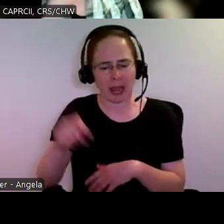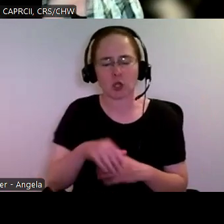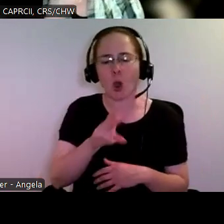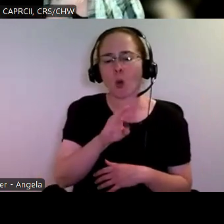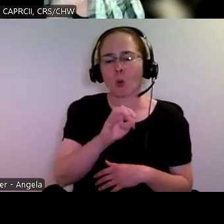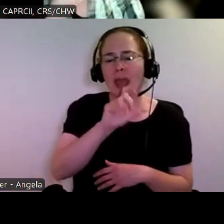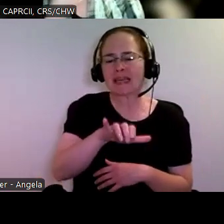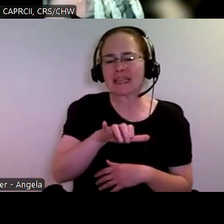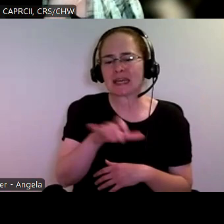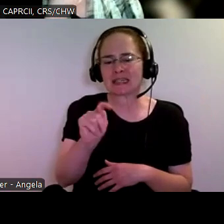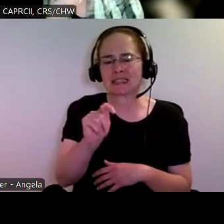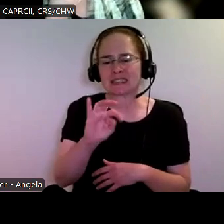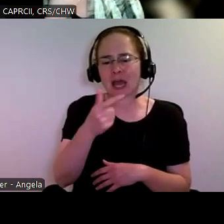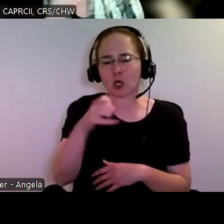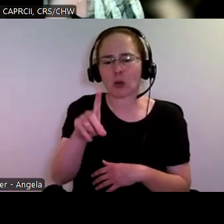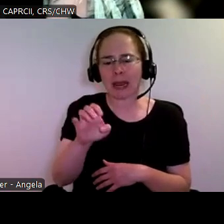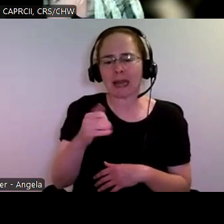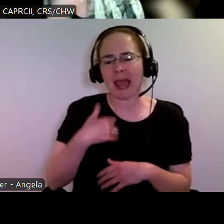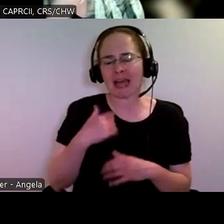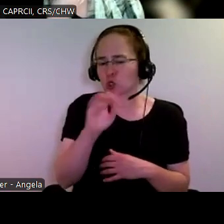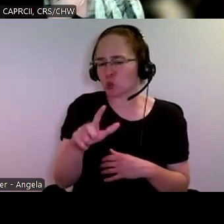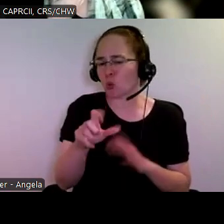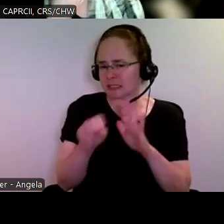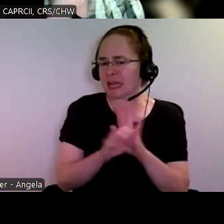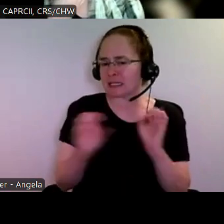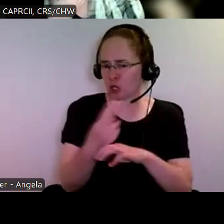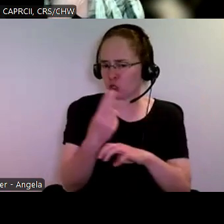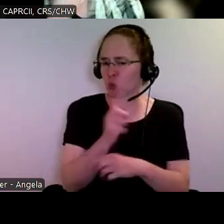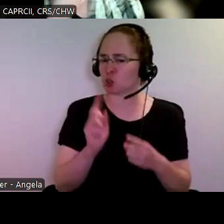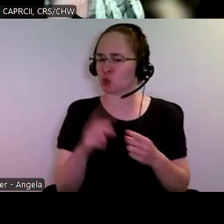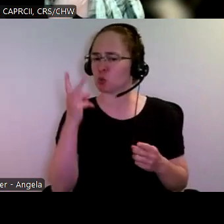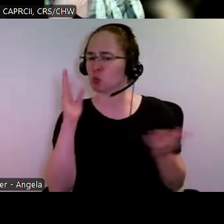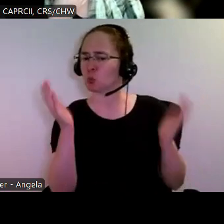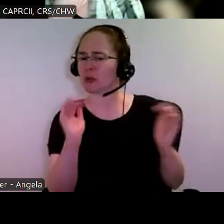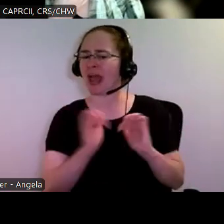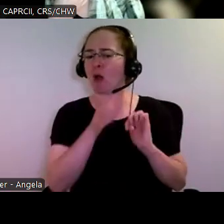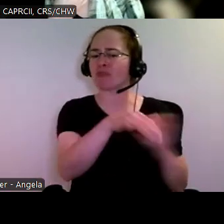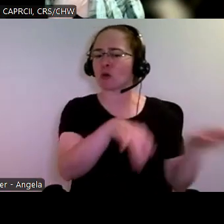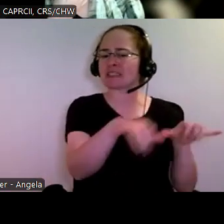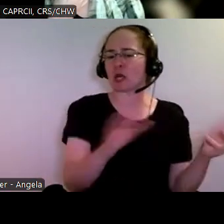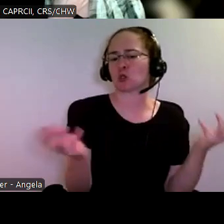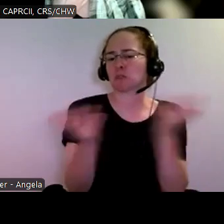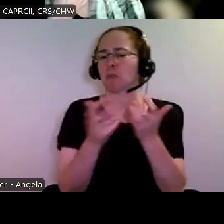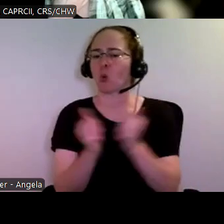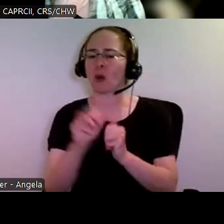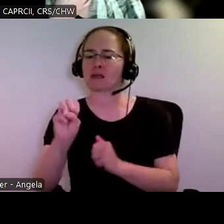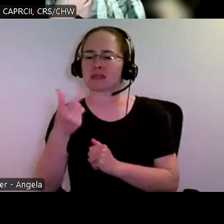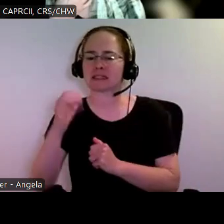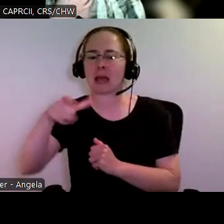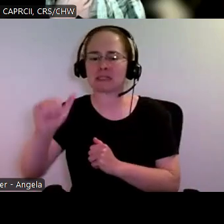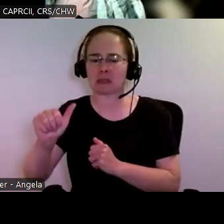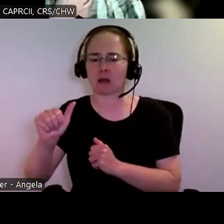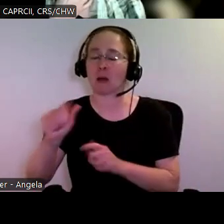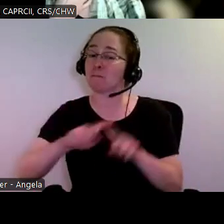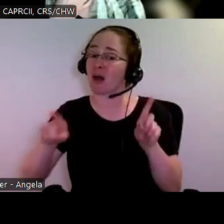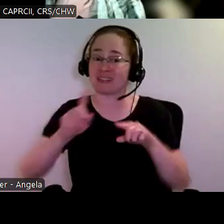tool that states are using now to look at how their standards measure up to SAMHSA standards as well. But that's independent to the